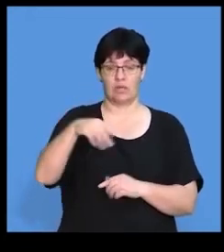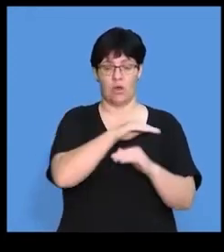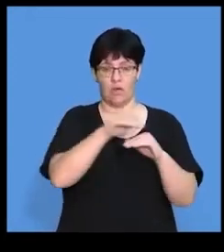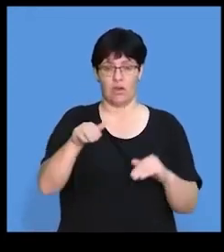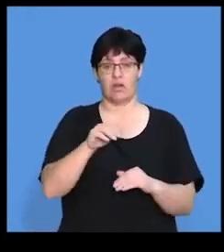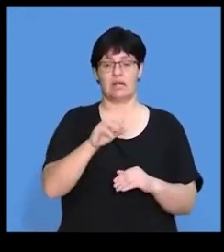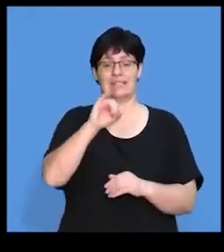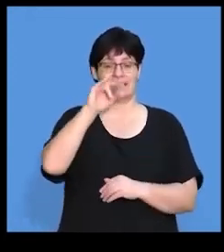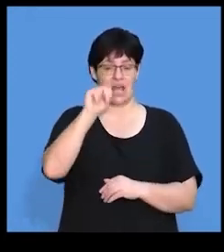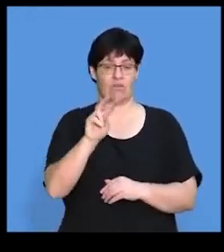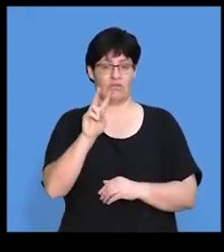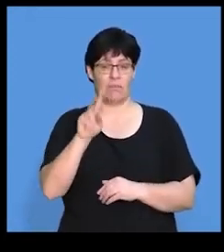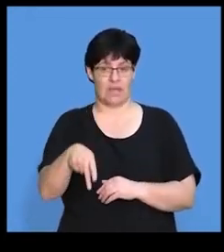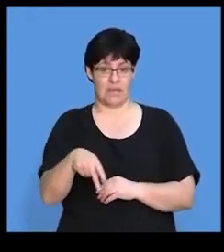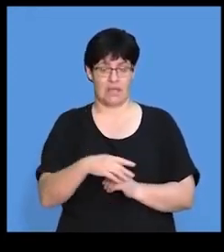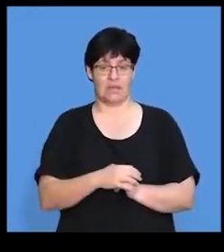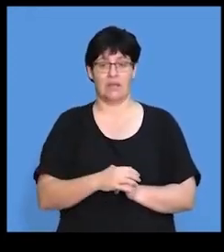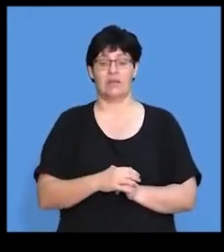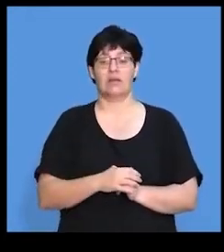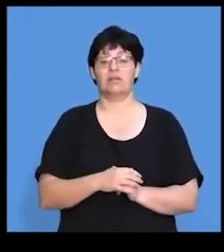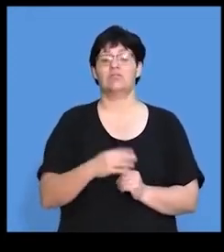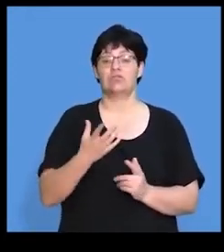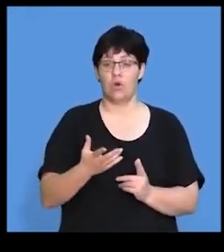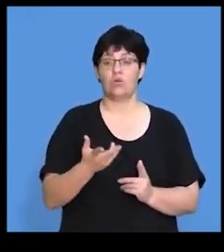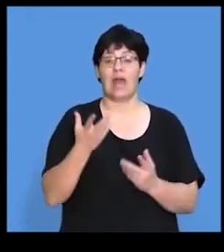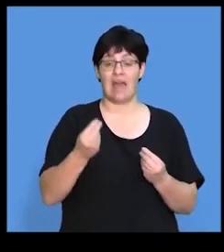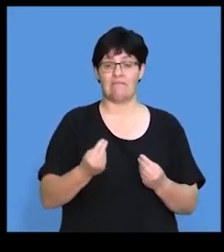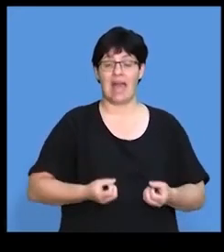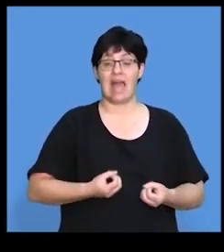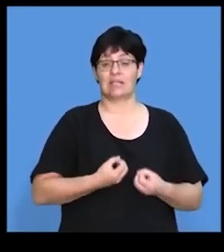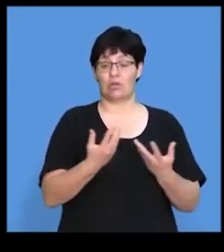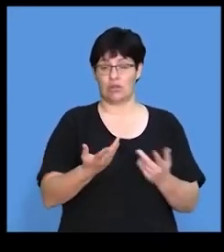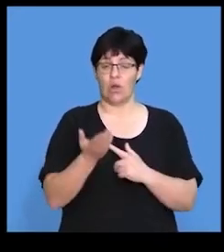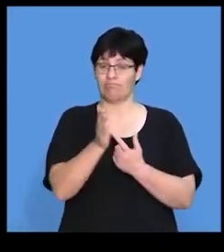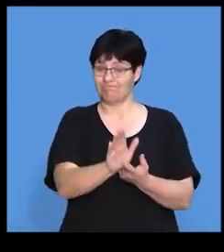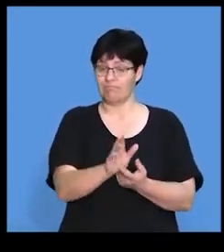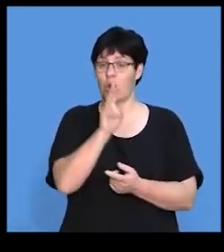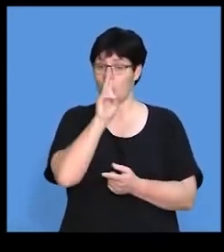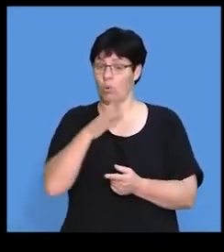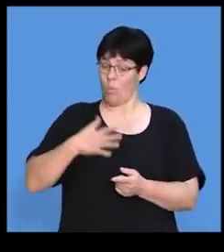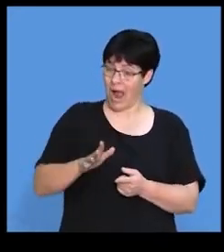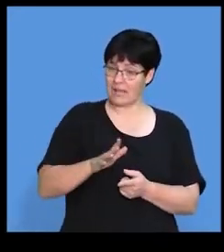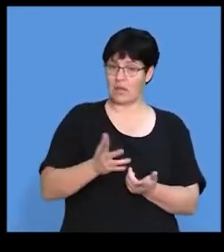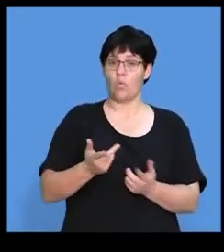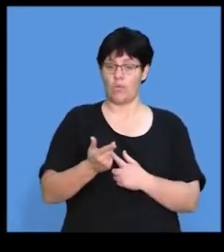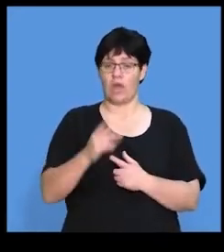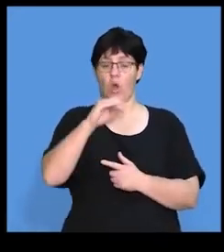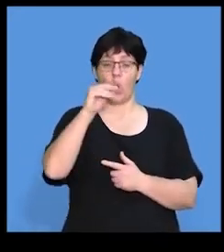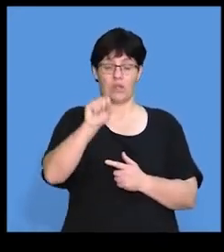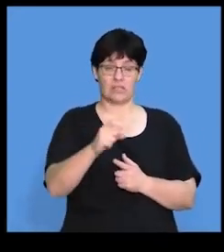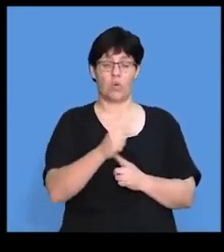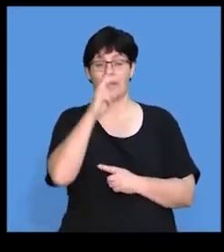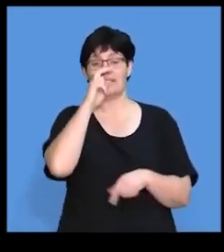all over sine of p. And the last thing we need to do here to make this expression look like we want it to look with a